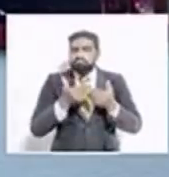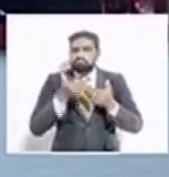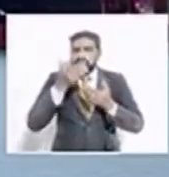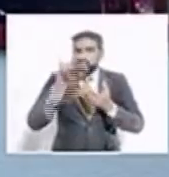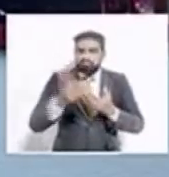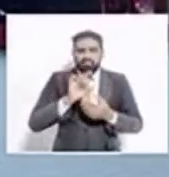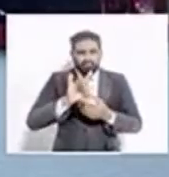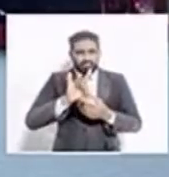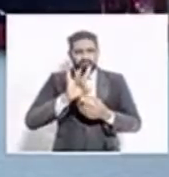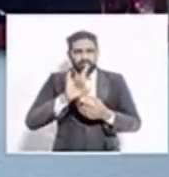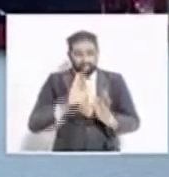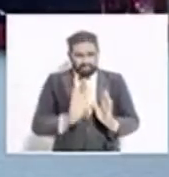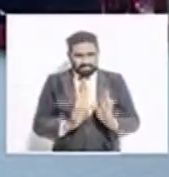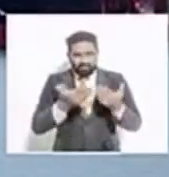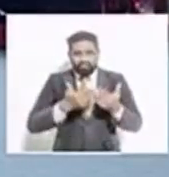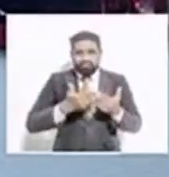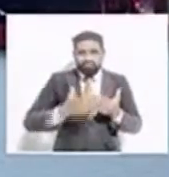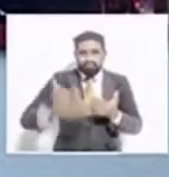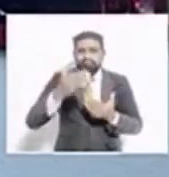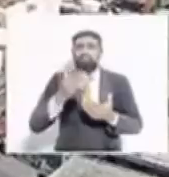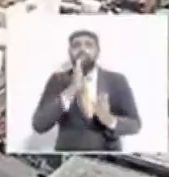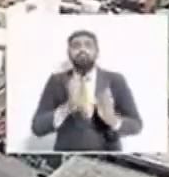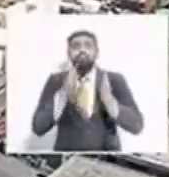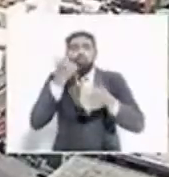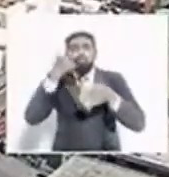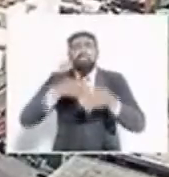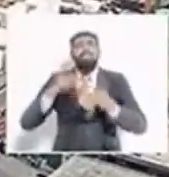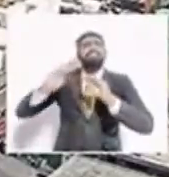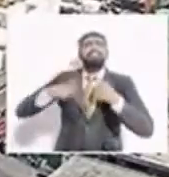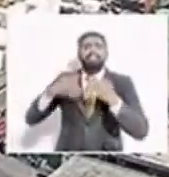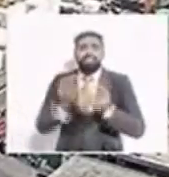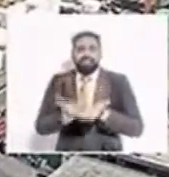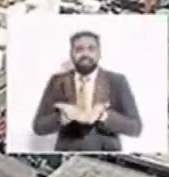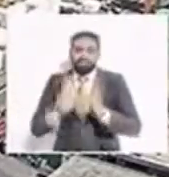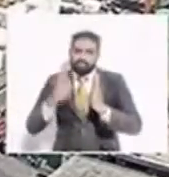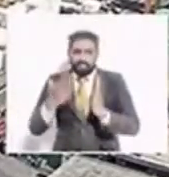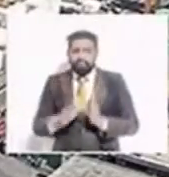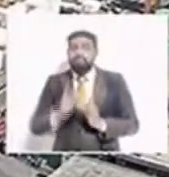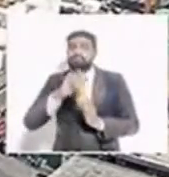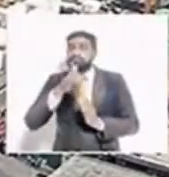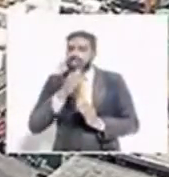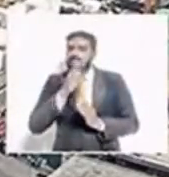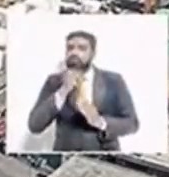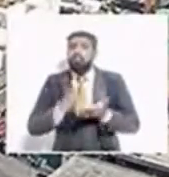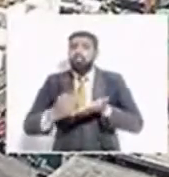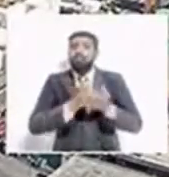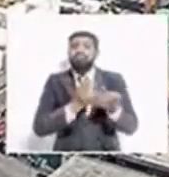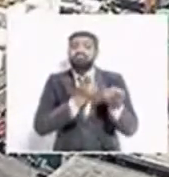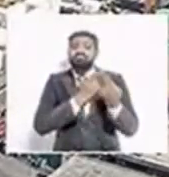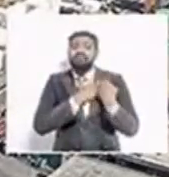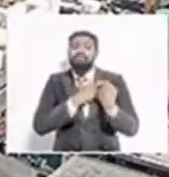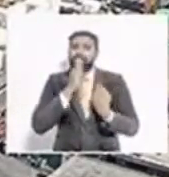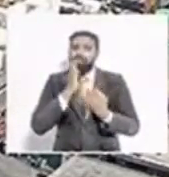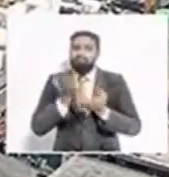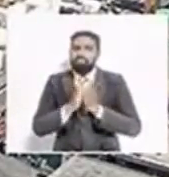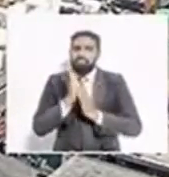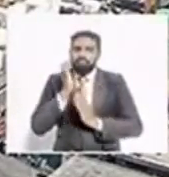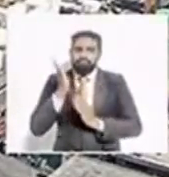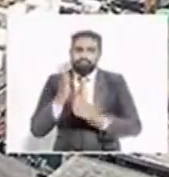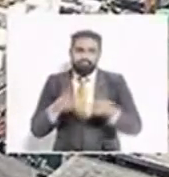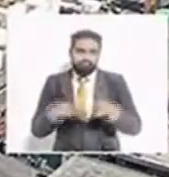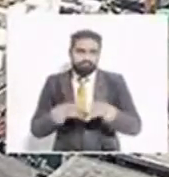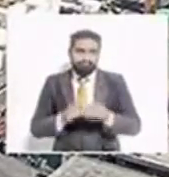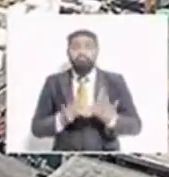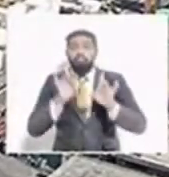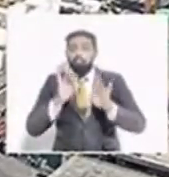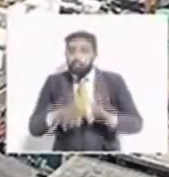also fall into the hands of India. Now, strategically important plots of land in Sampur are being awarded